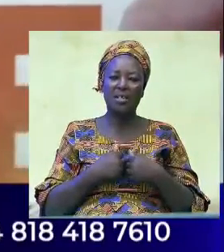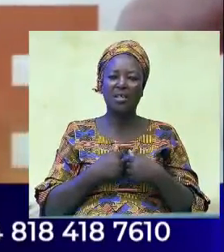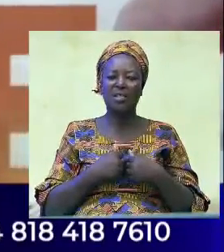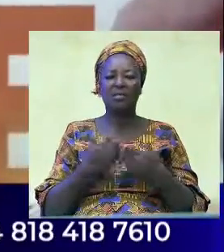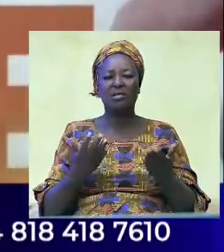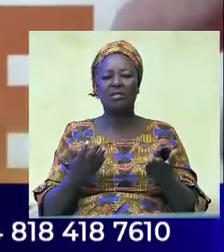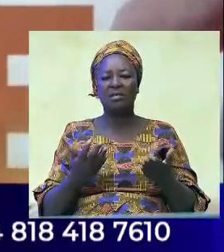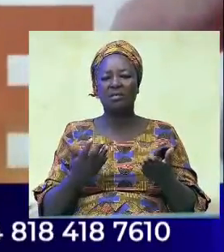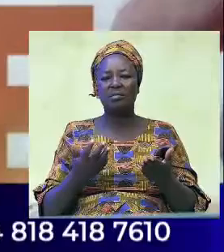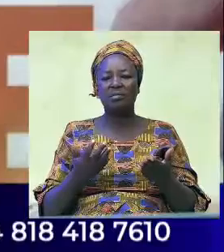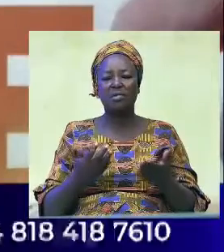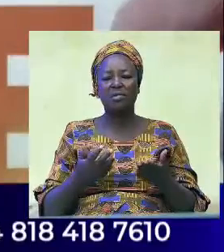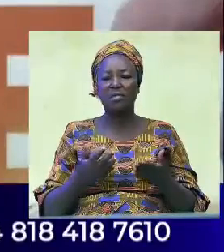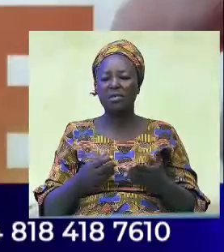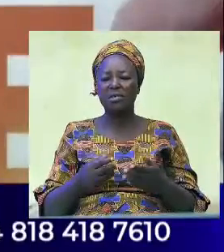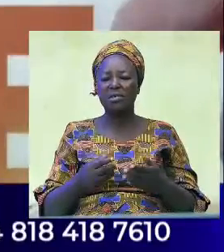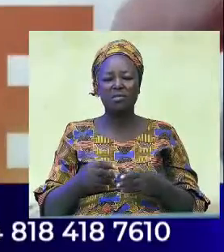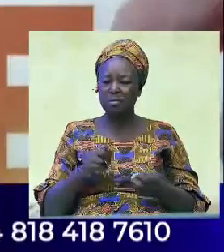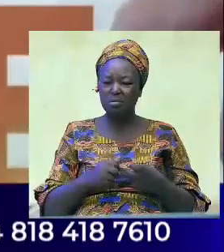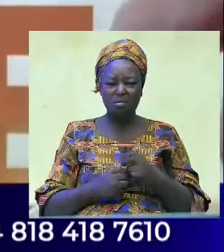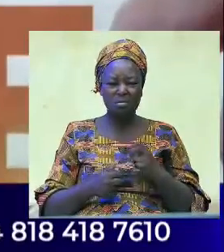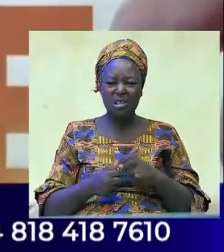I was having low BP,